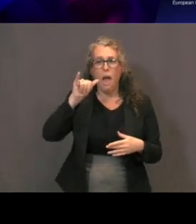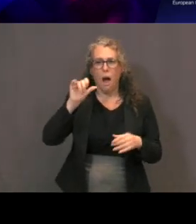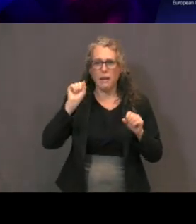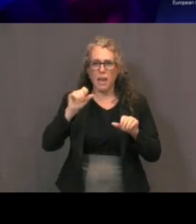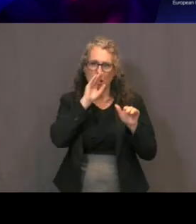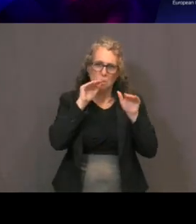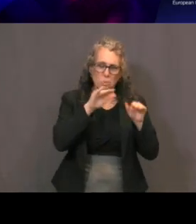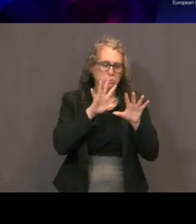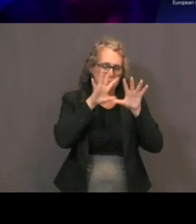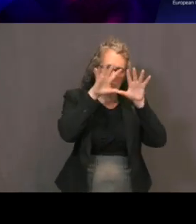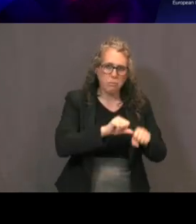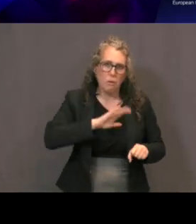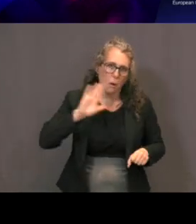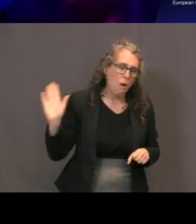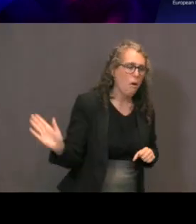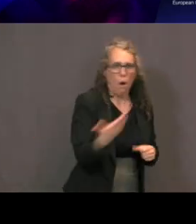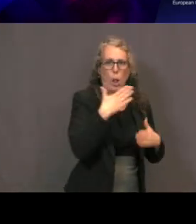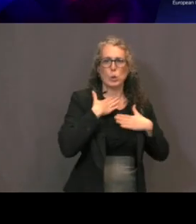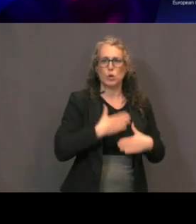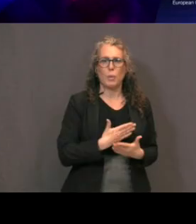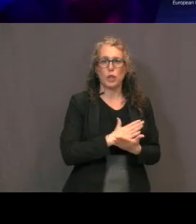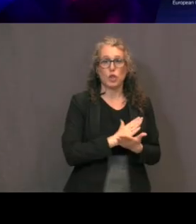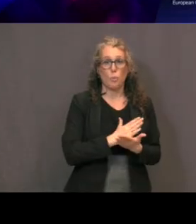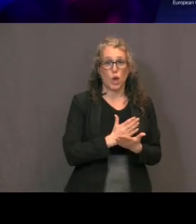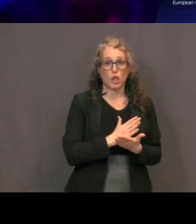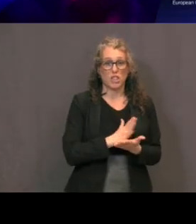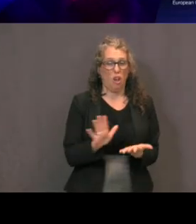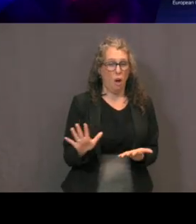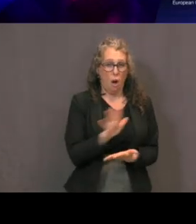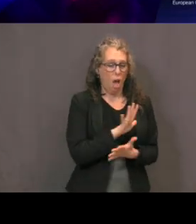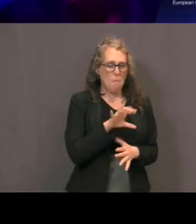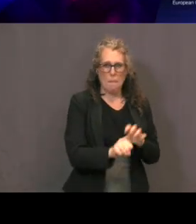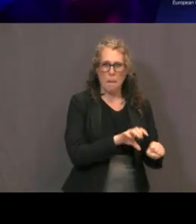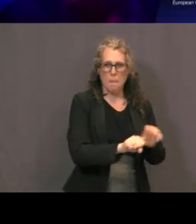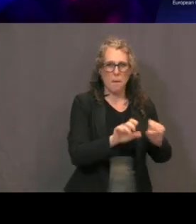in every important way.